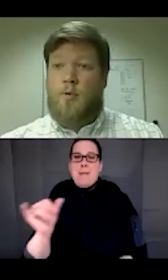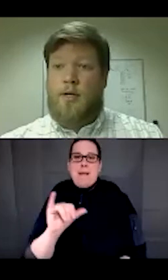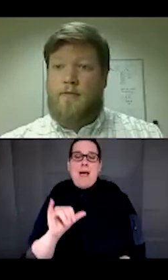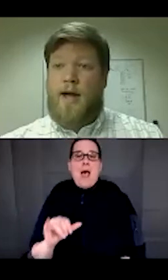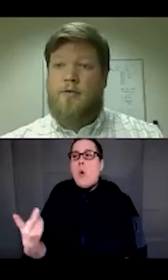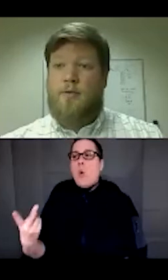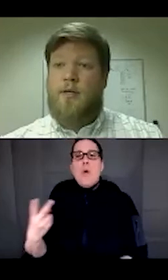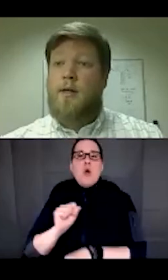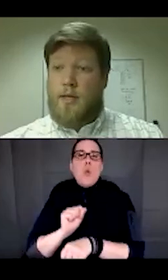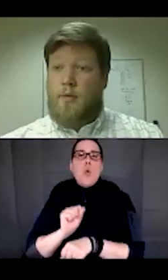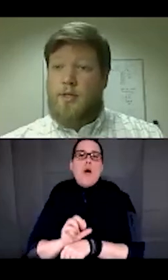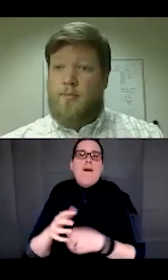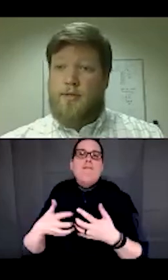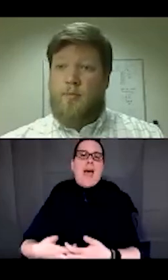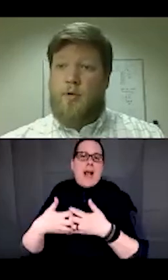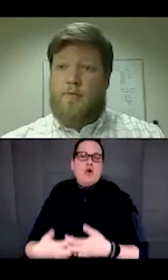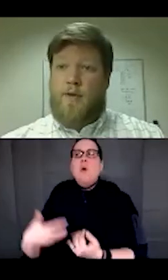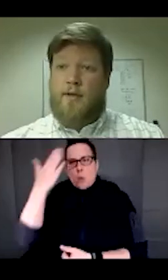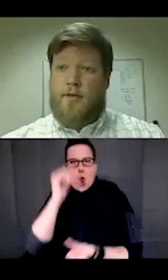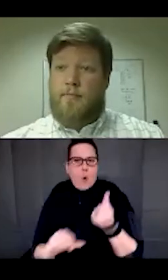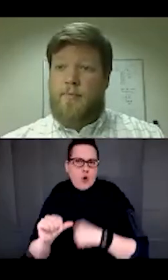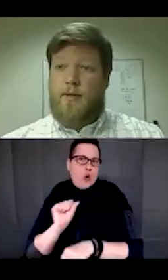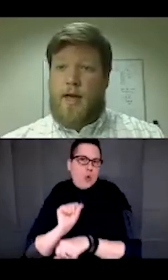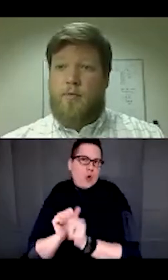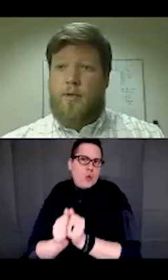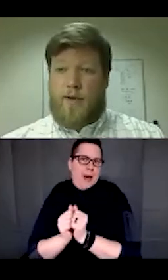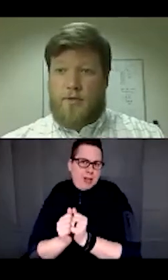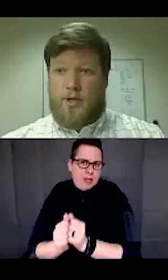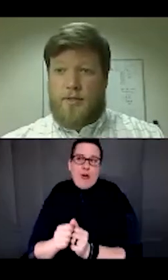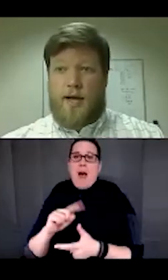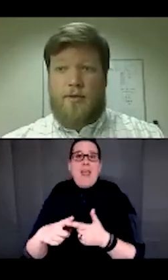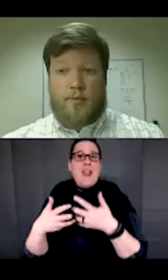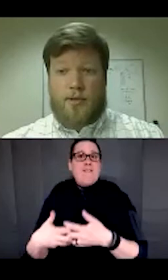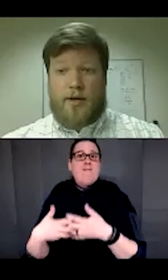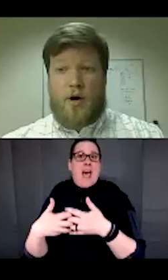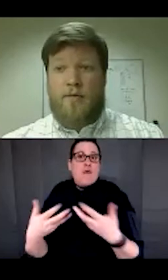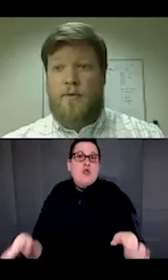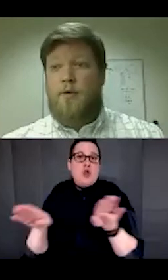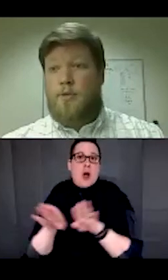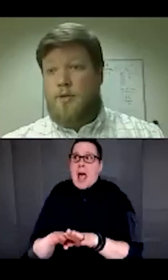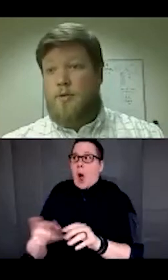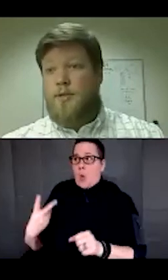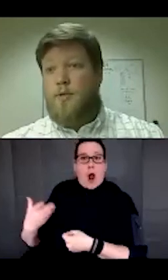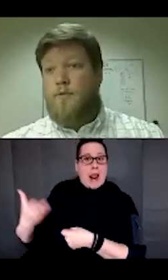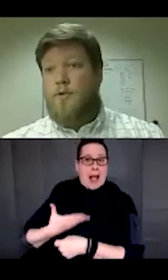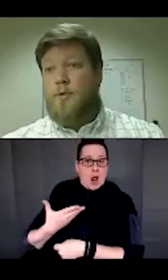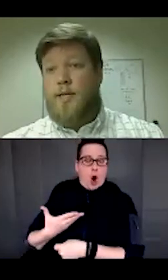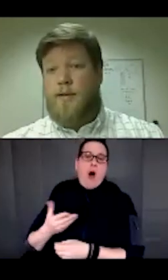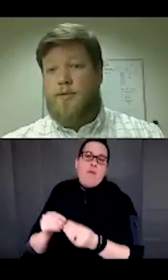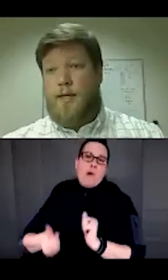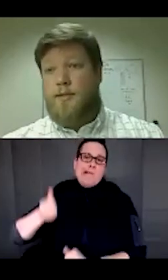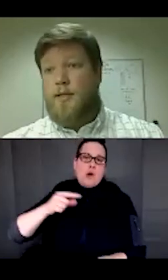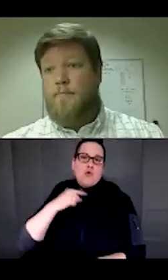people working at a factory. They know each other because they work at the factory. And when the factory shuts down, they're both laid off, which increases their risk for